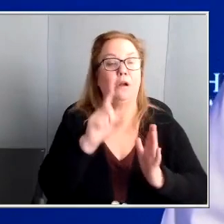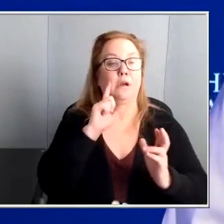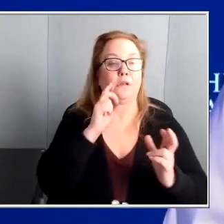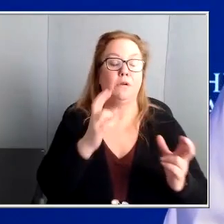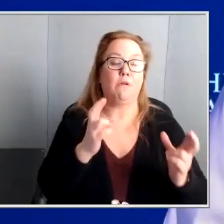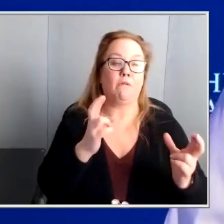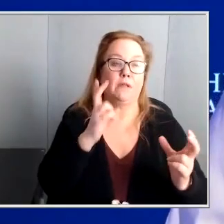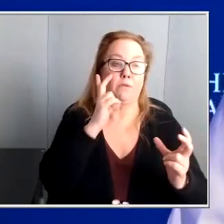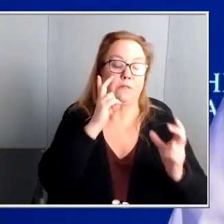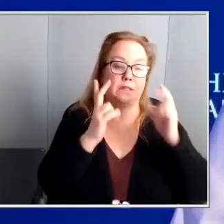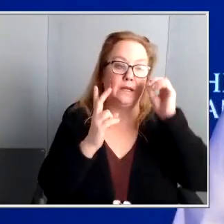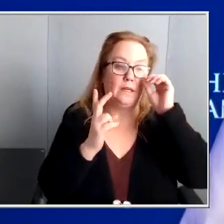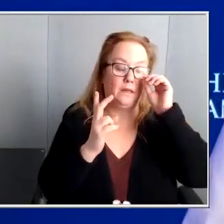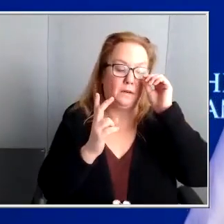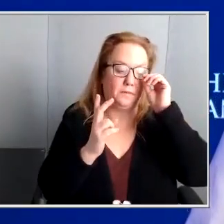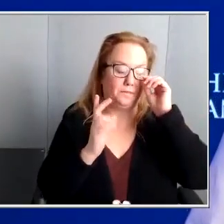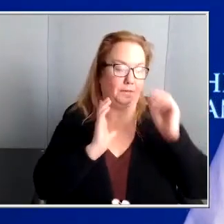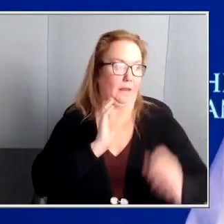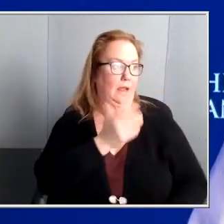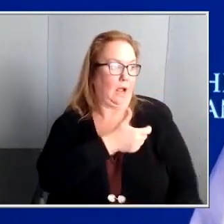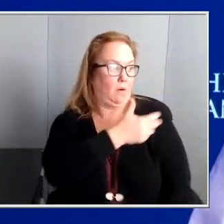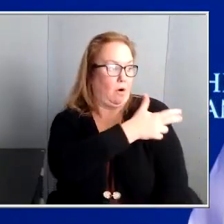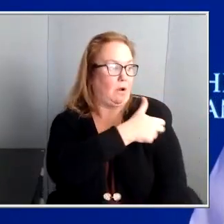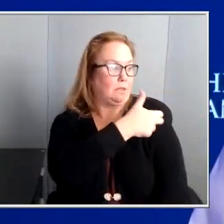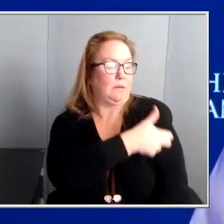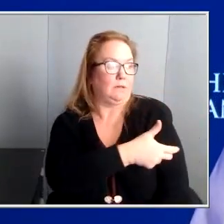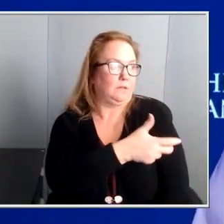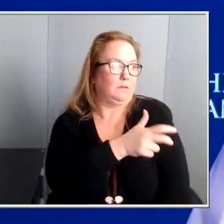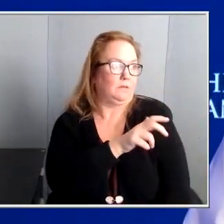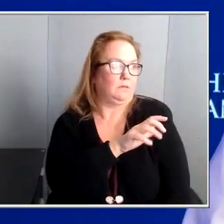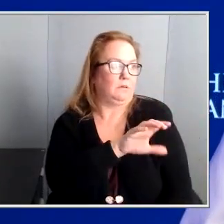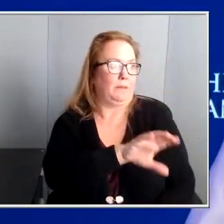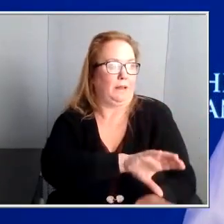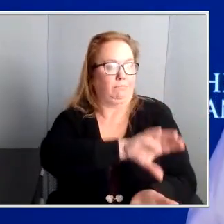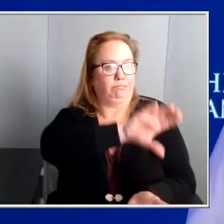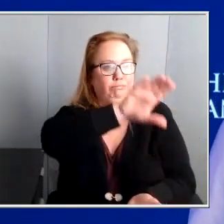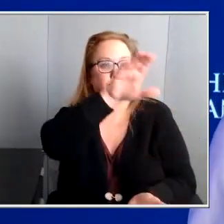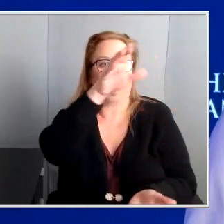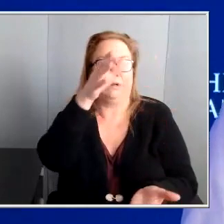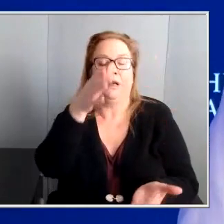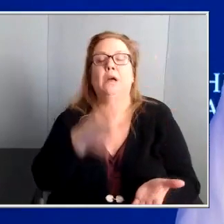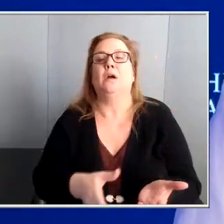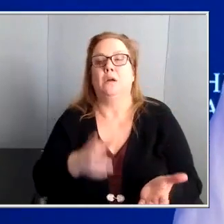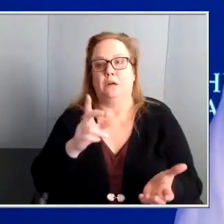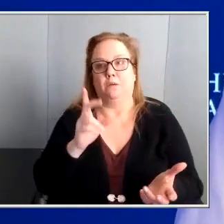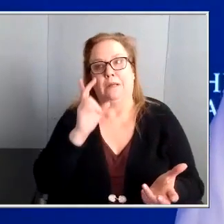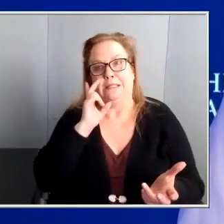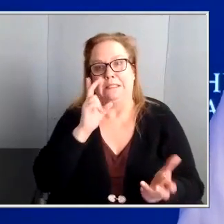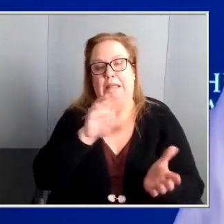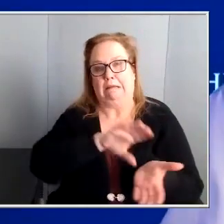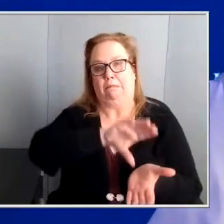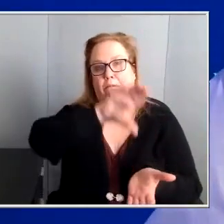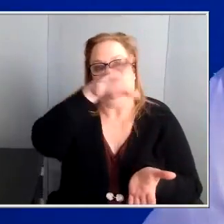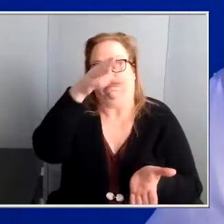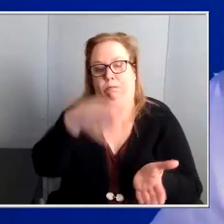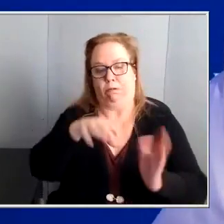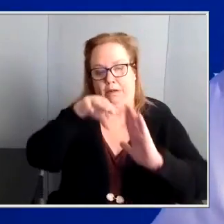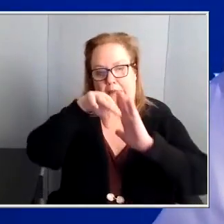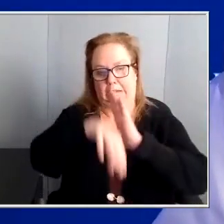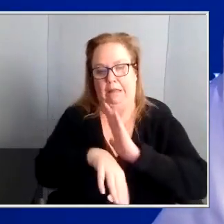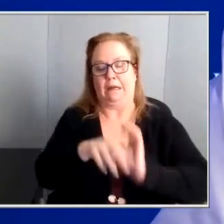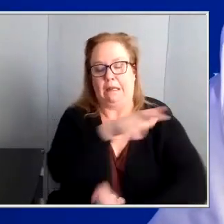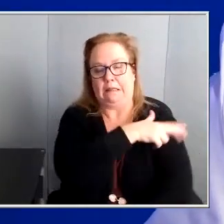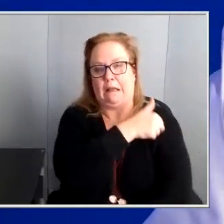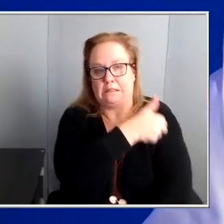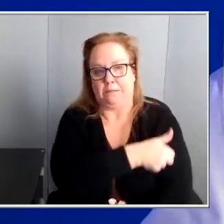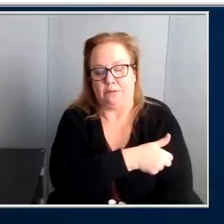and hopefully our hospitalizations will be a bellwether of what we are going to see. Hopefully we can start to see a decline in the overall